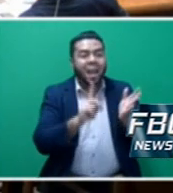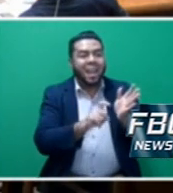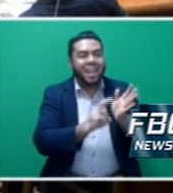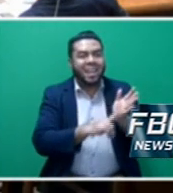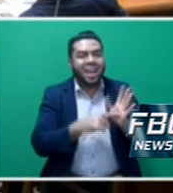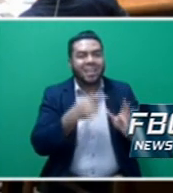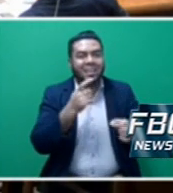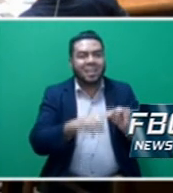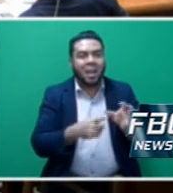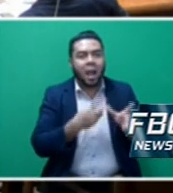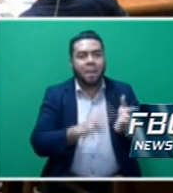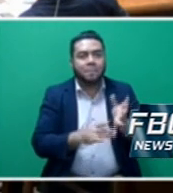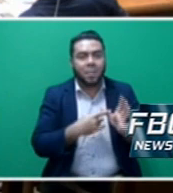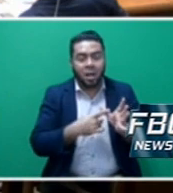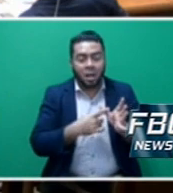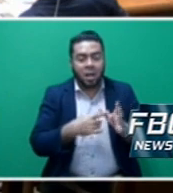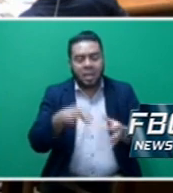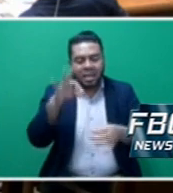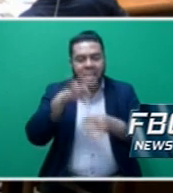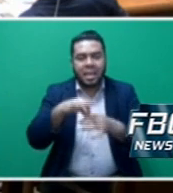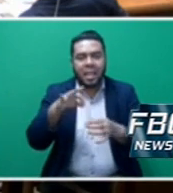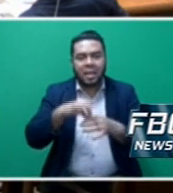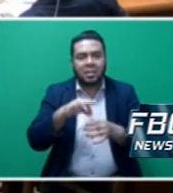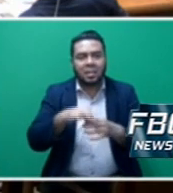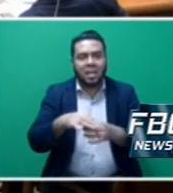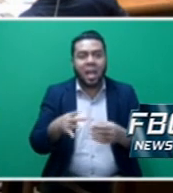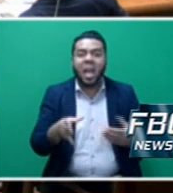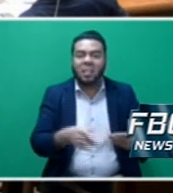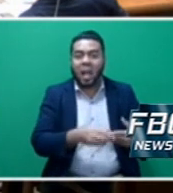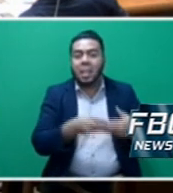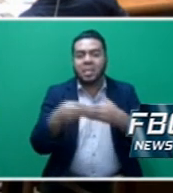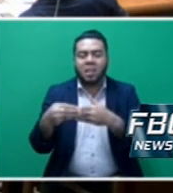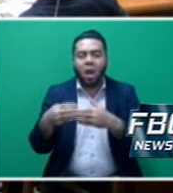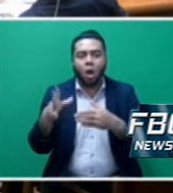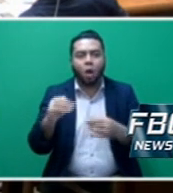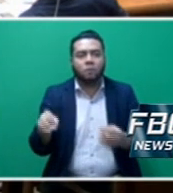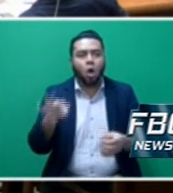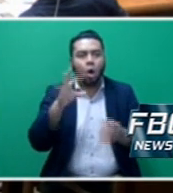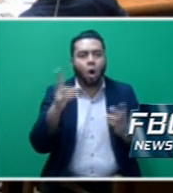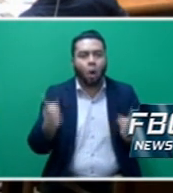Naingama Lalambalavu elected as leader of the opposition.